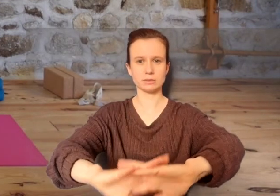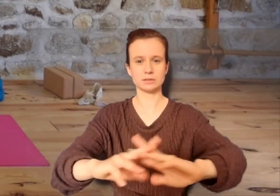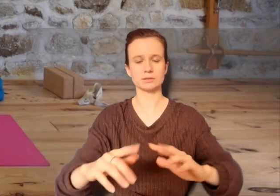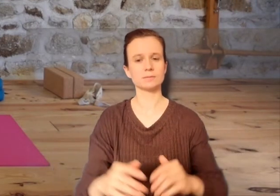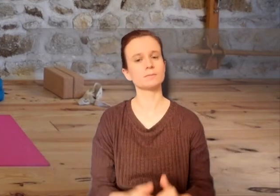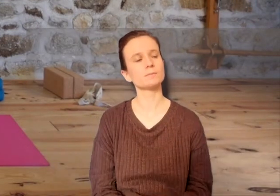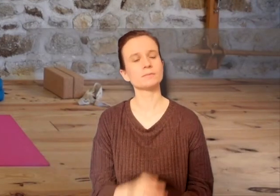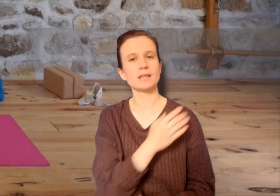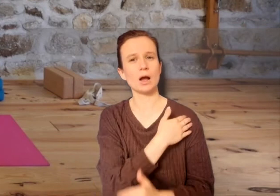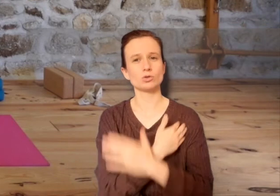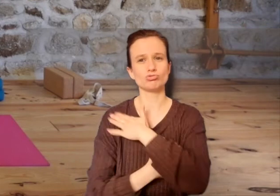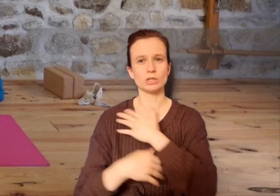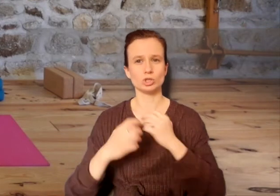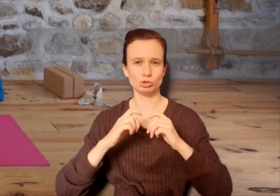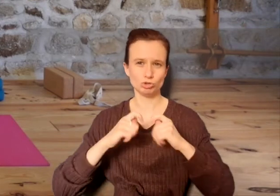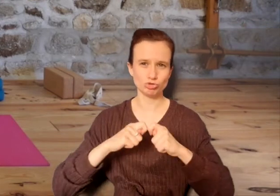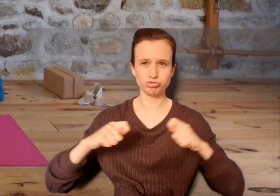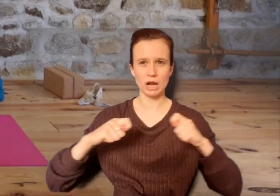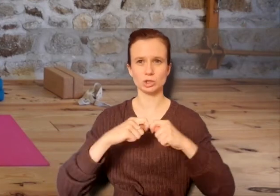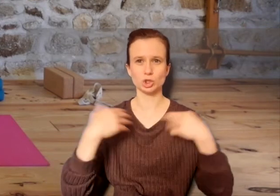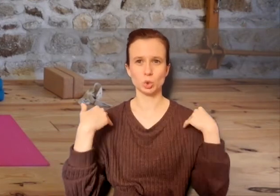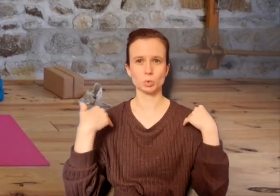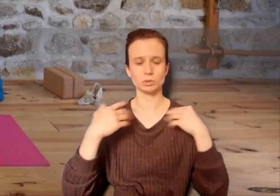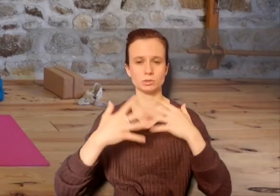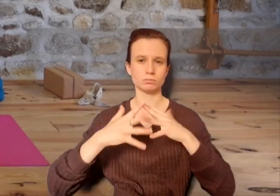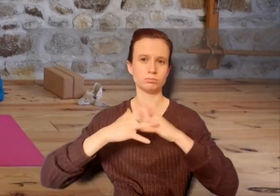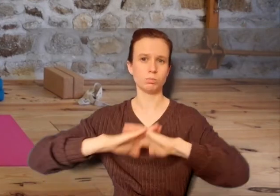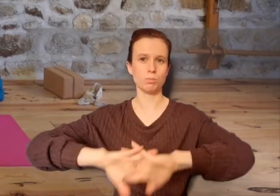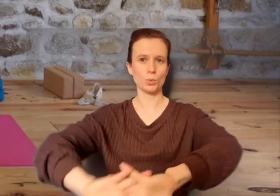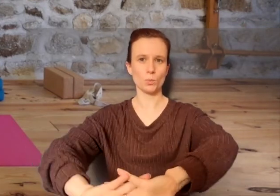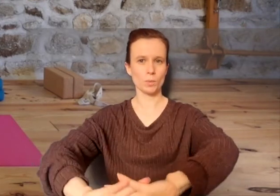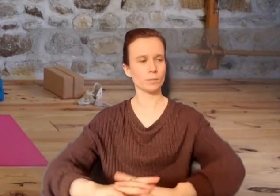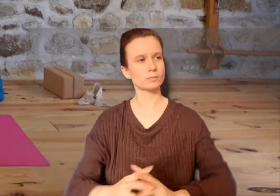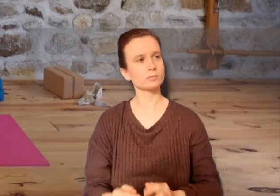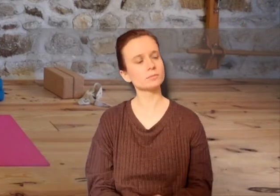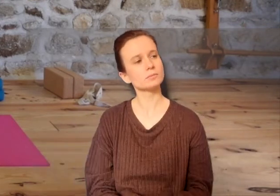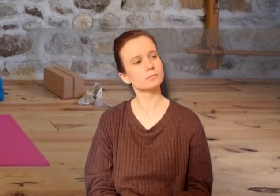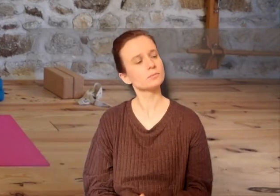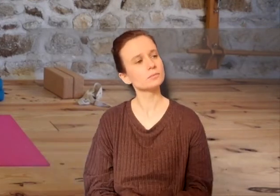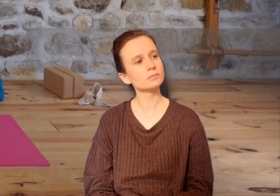those arms toward the floor, adding a big shoulder stretch to this pose.